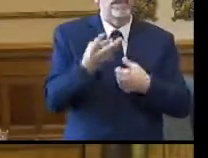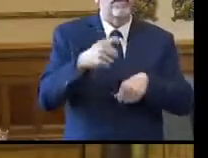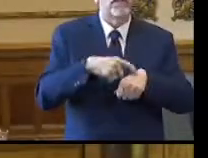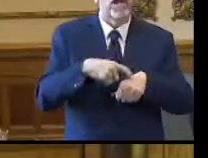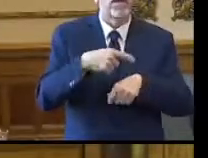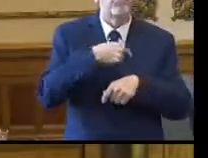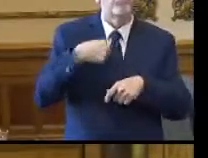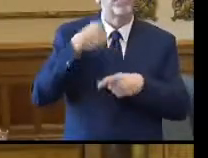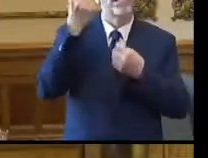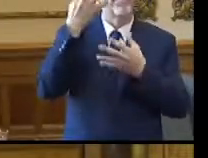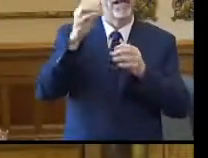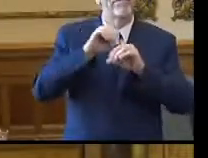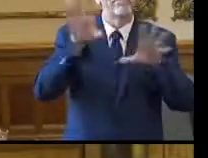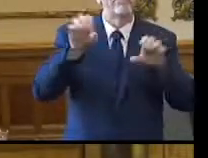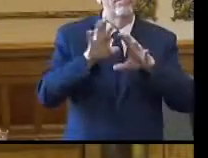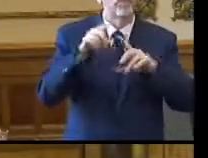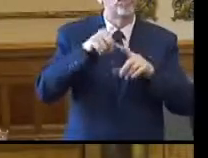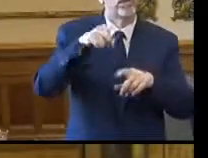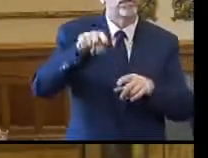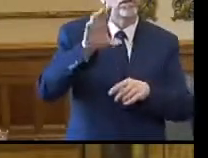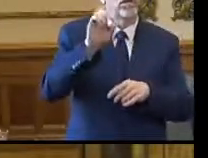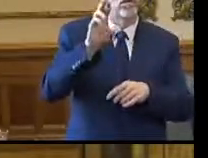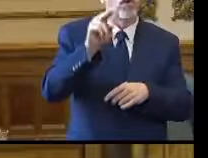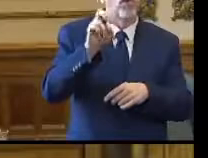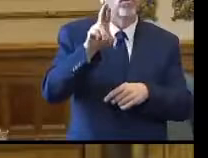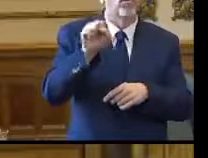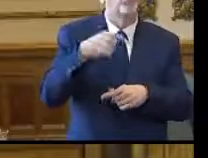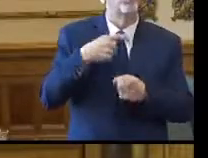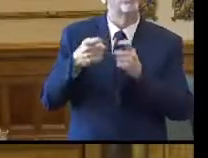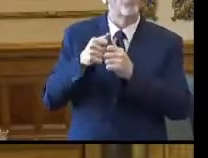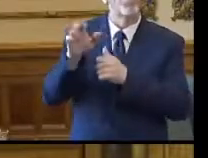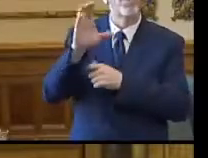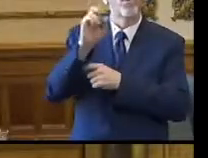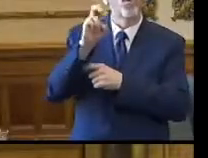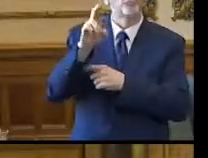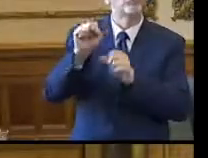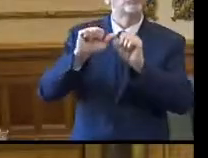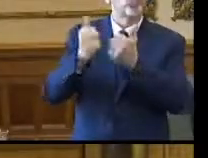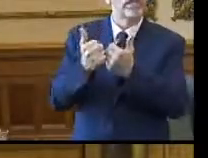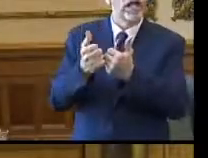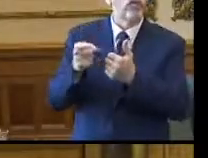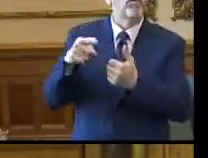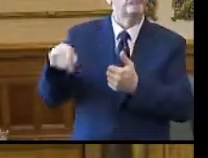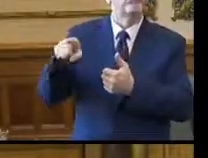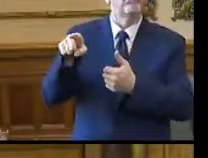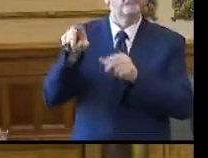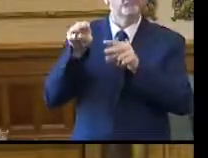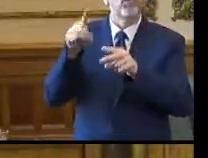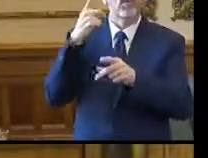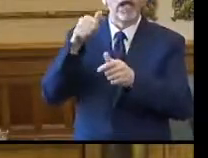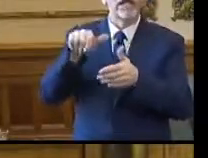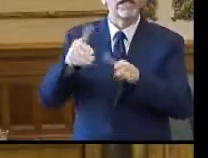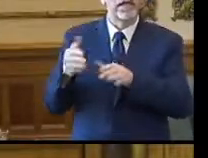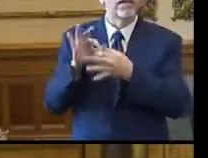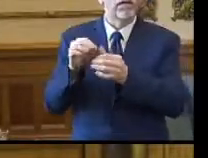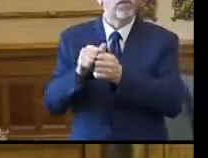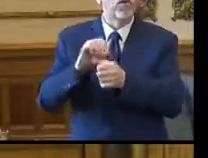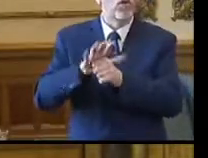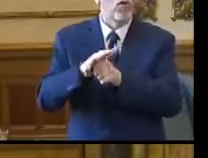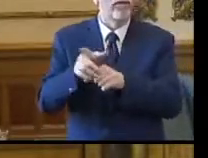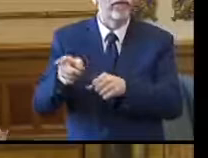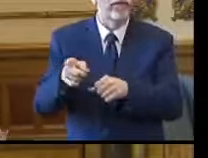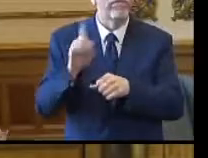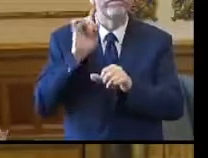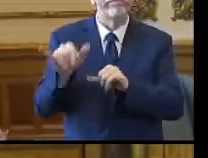sent information out to them. We've dealt with the Coroners Association, and they are very much looking for deaths that may be associated with COVID-19,